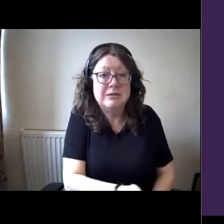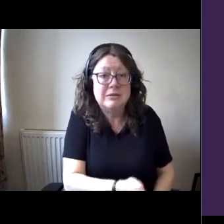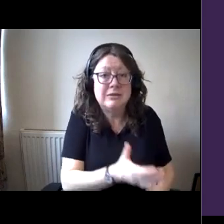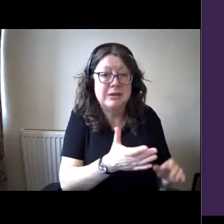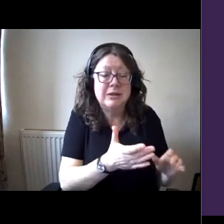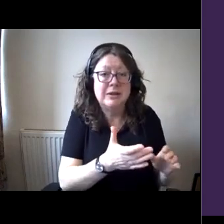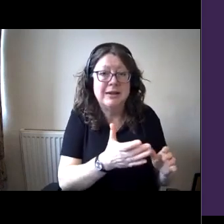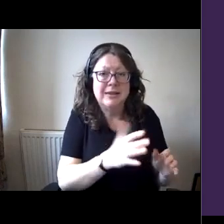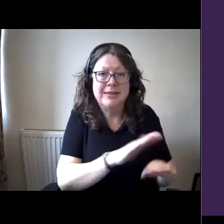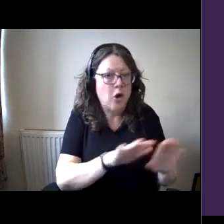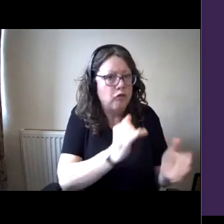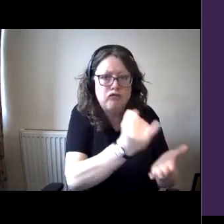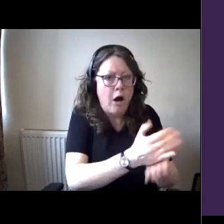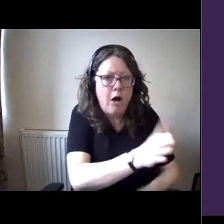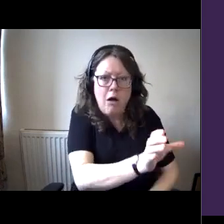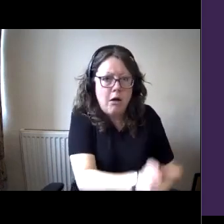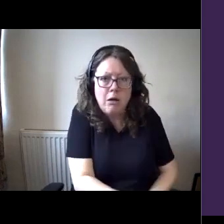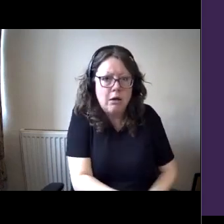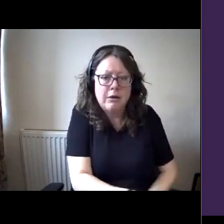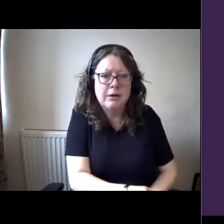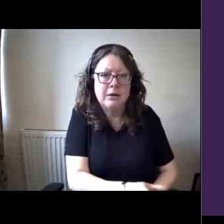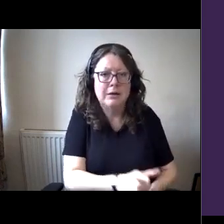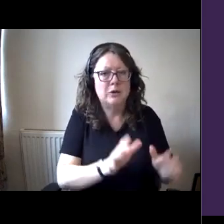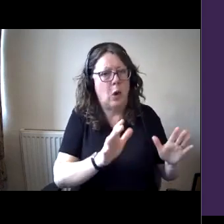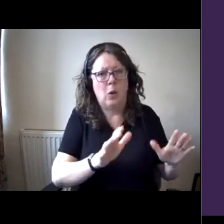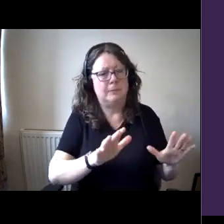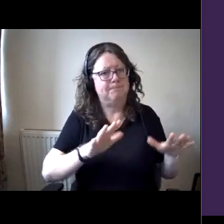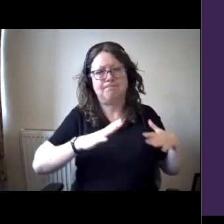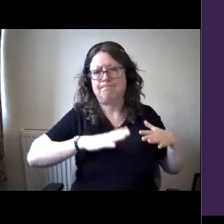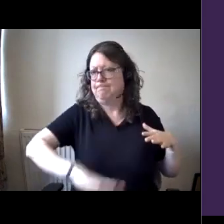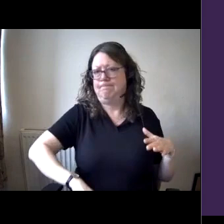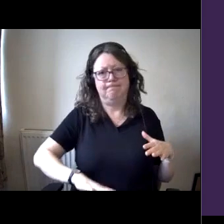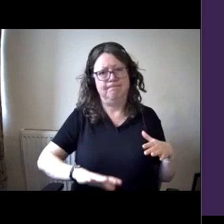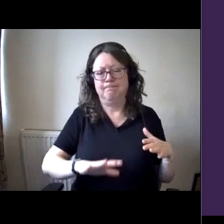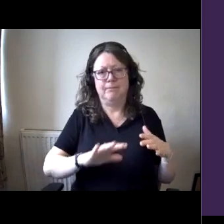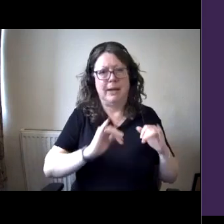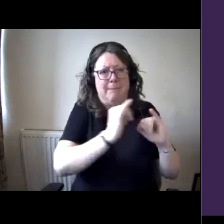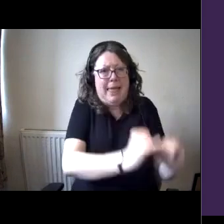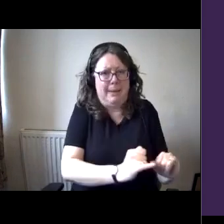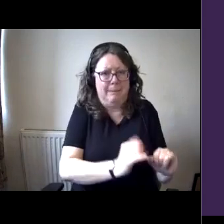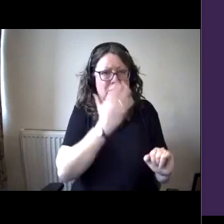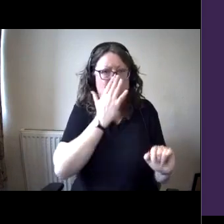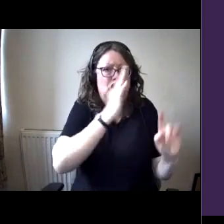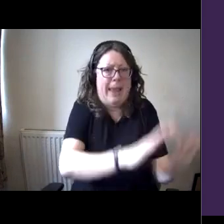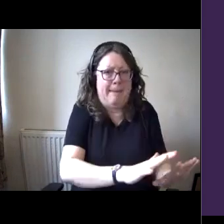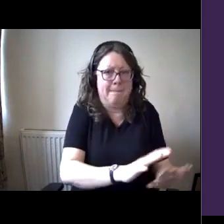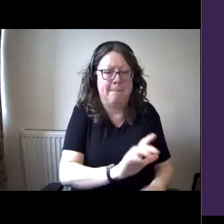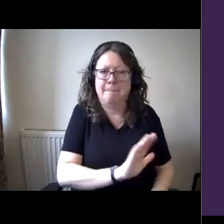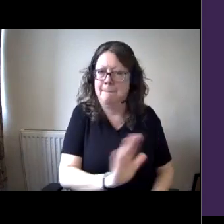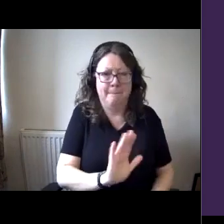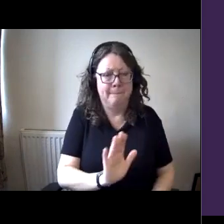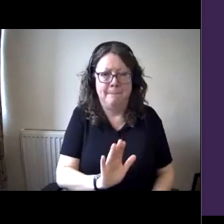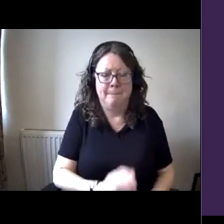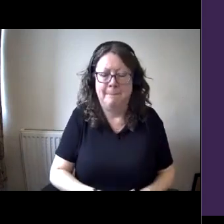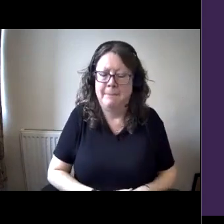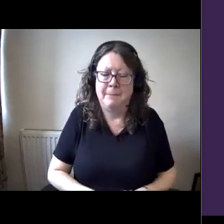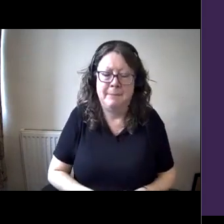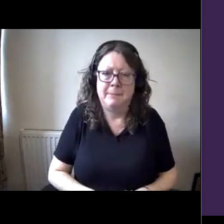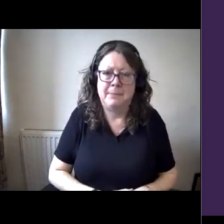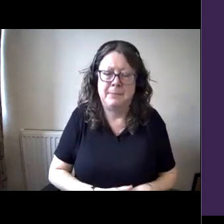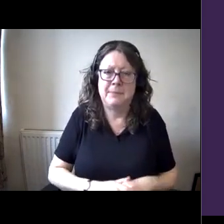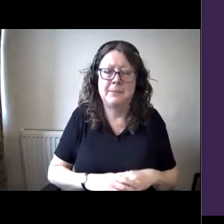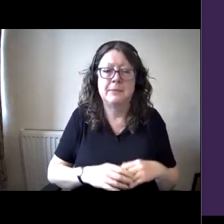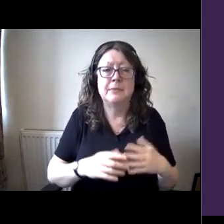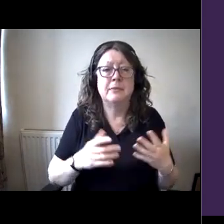You know, we really always want to come away from blaming and shaming in our interventions, in the support that we give our young people. So am I blaming